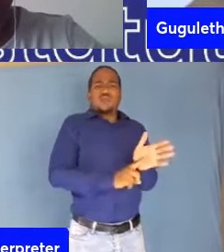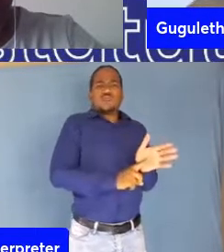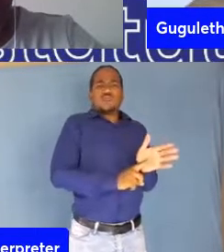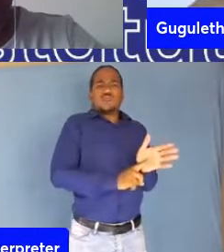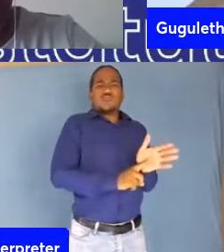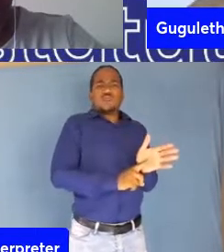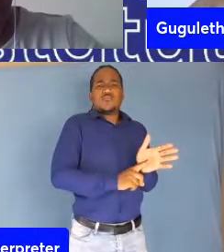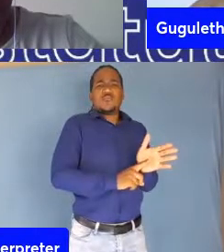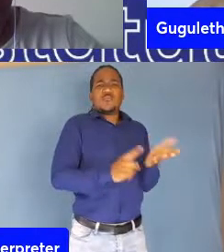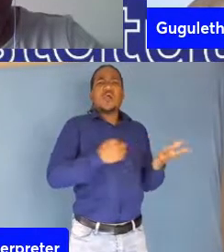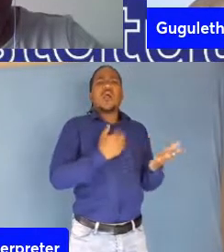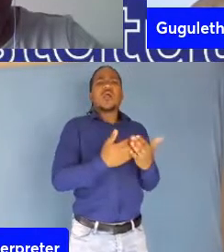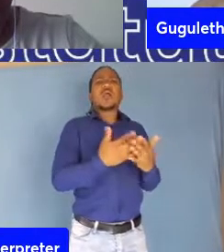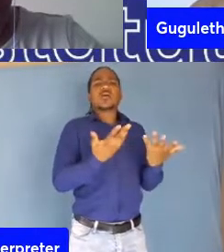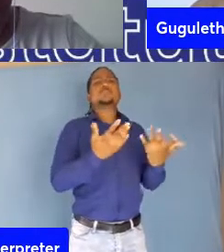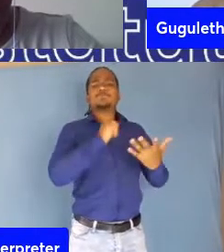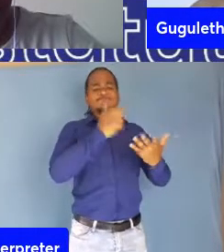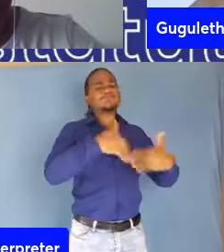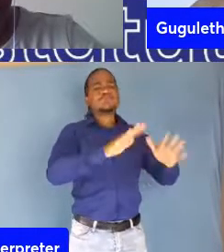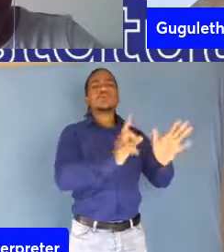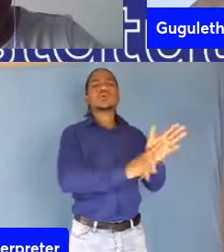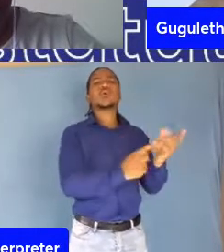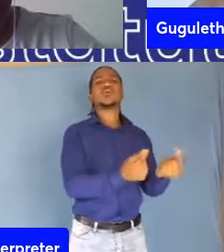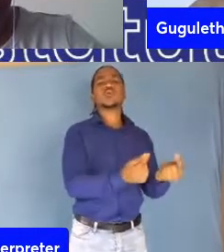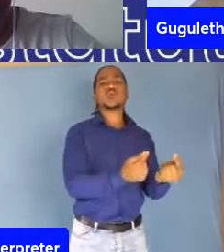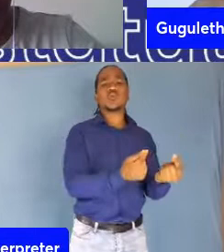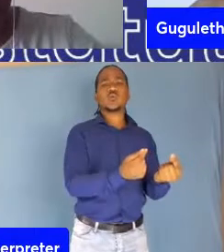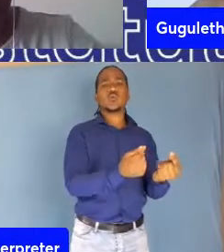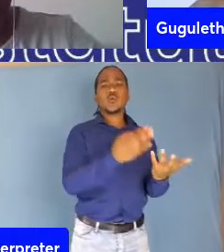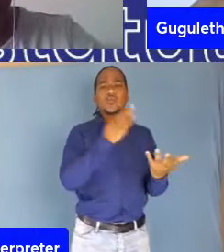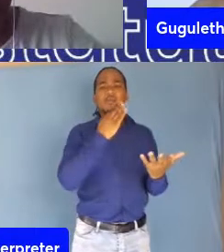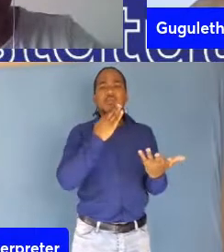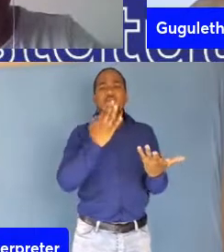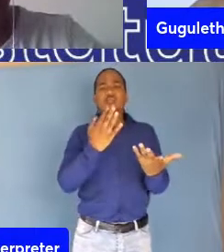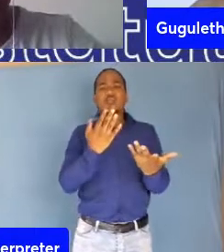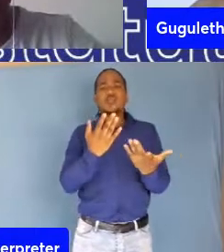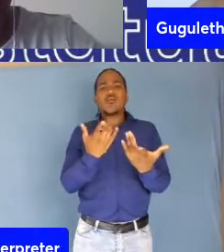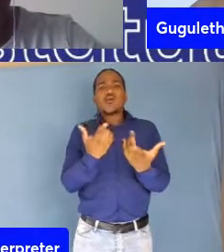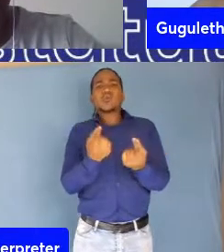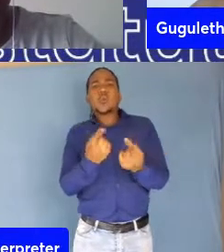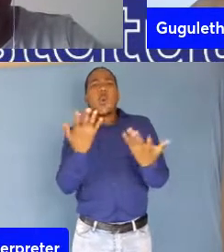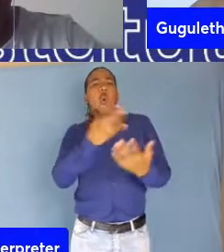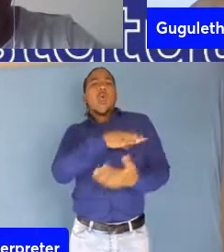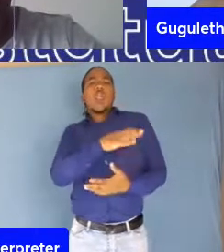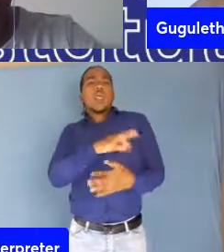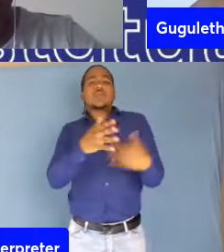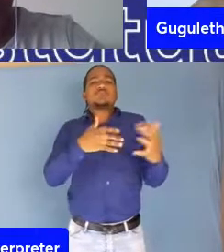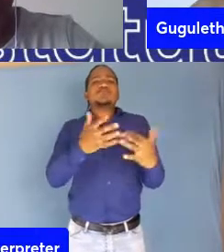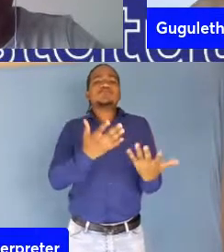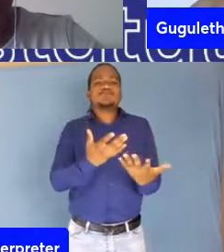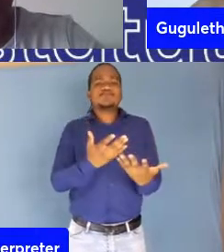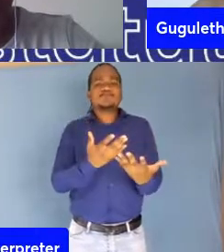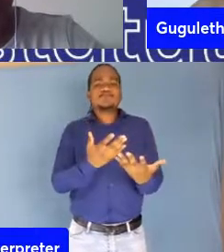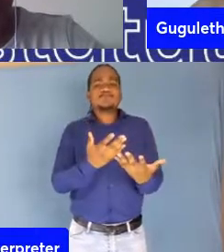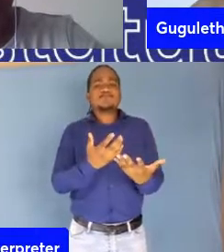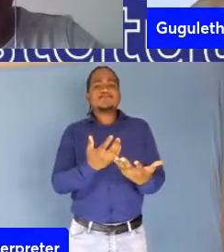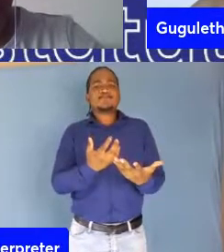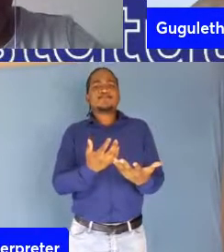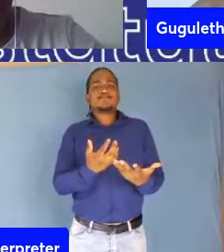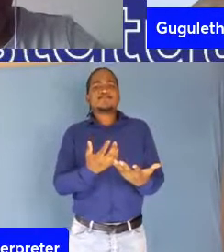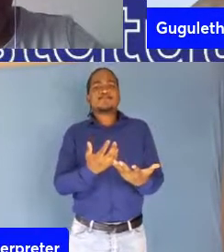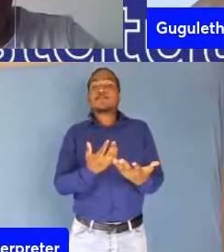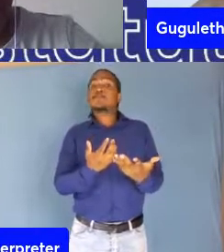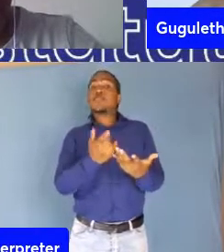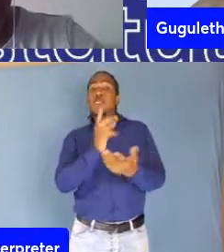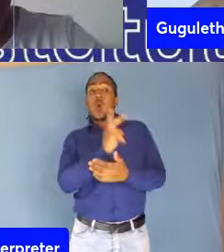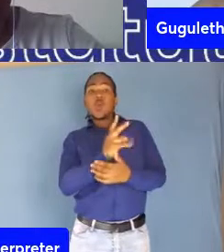do so to a lady, or to a girl. Um, and we can go